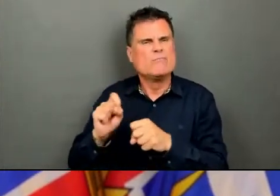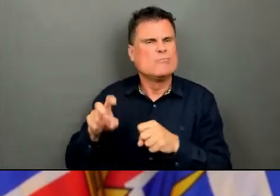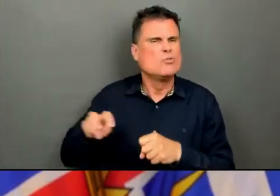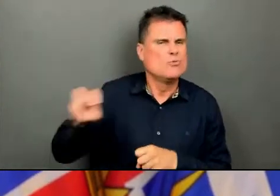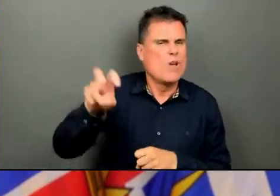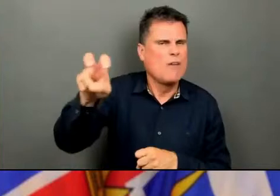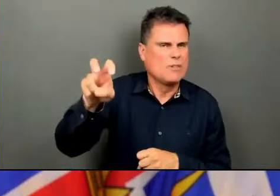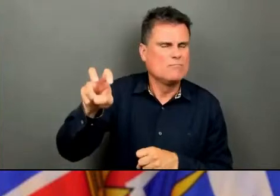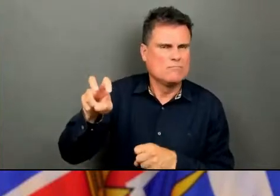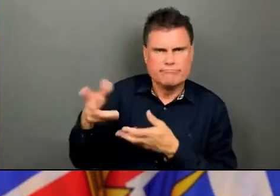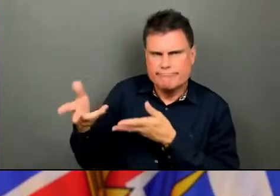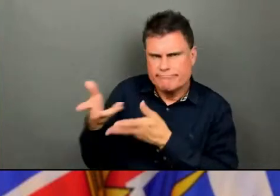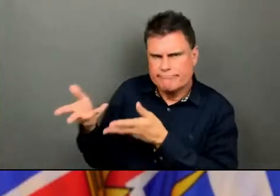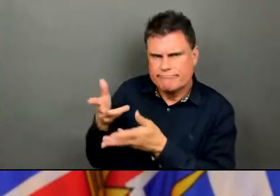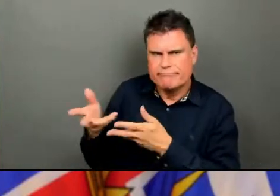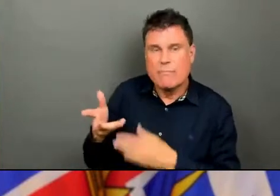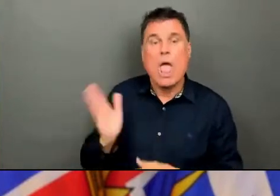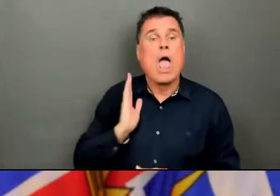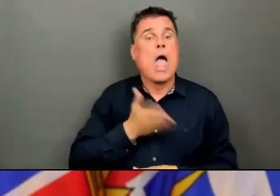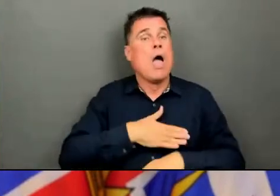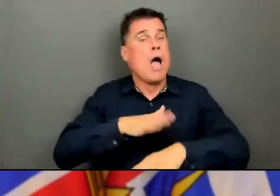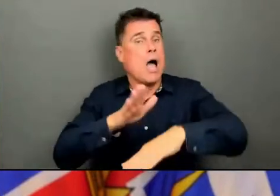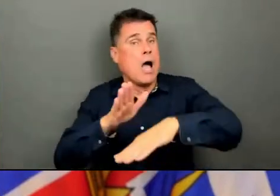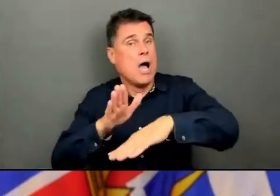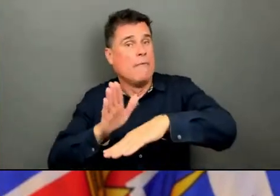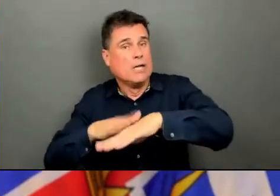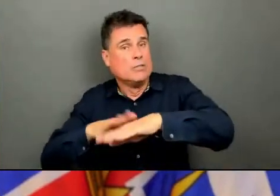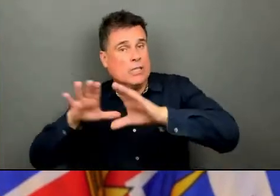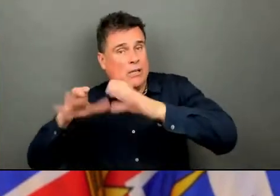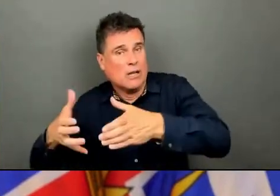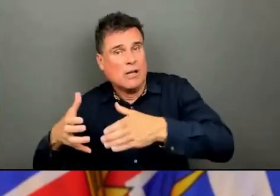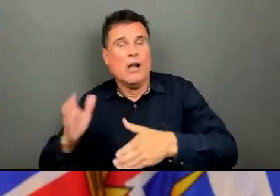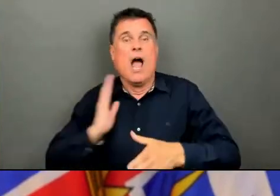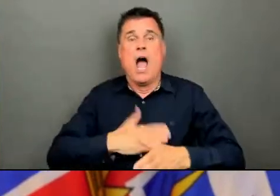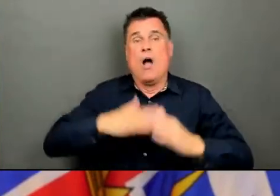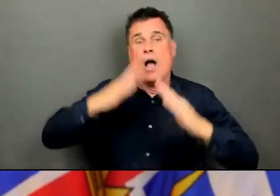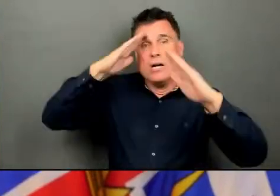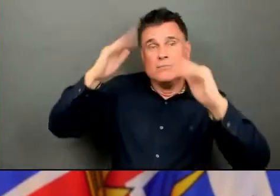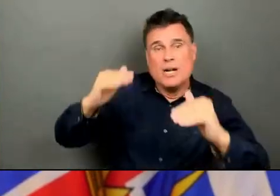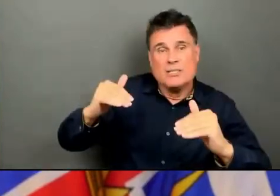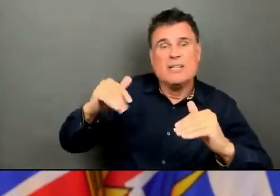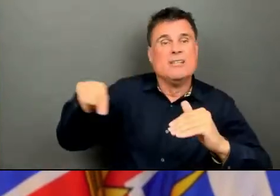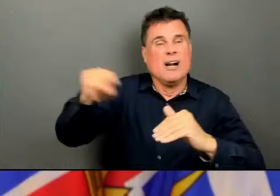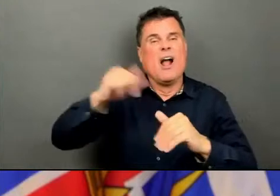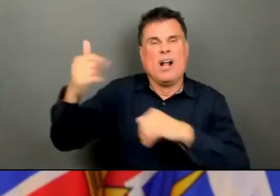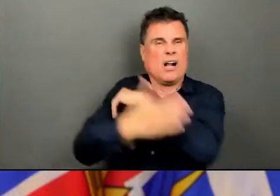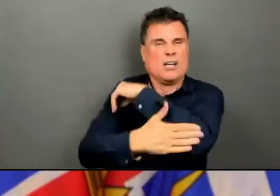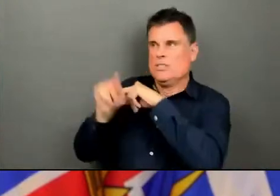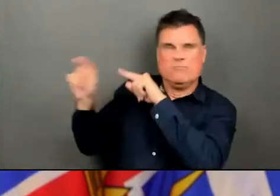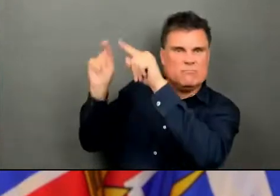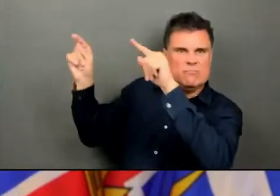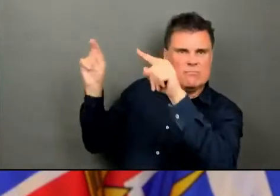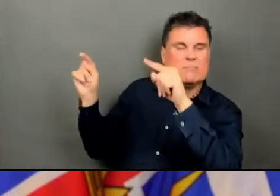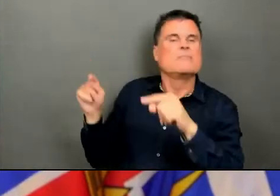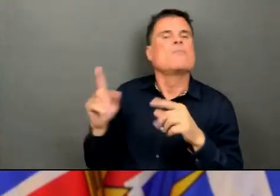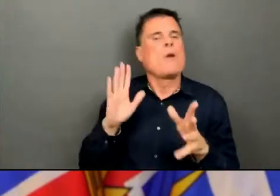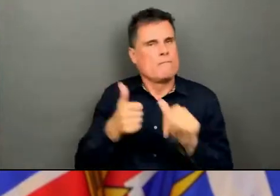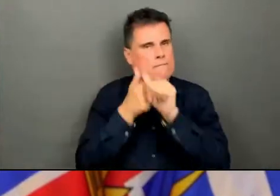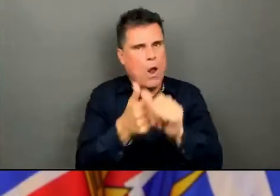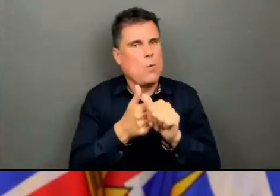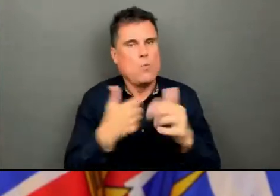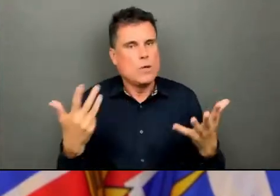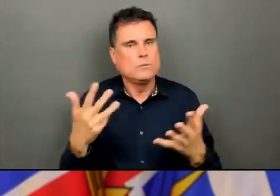advice, our expectation, and what we are hearing from countries around the world is that it'll be WHO-approved vaccines will